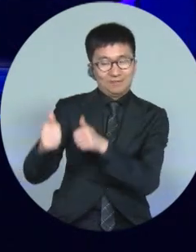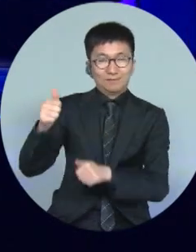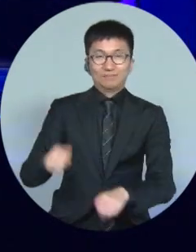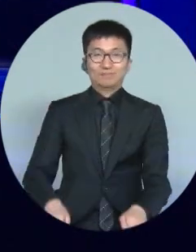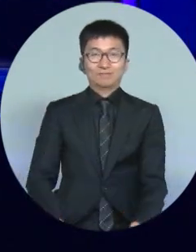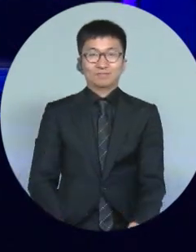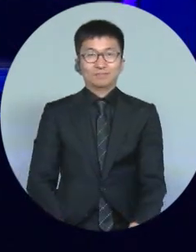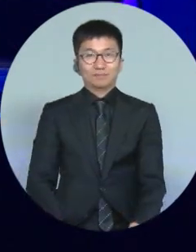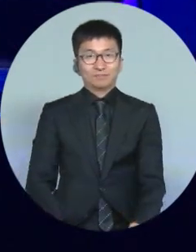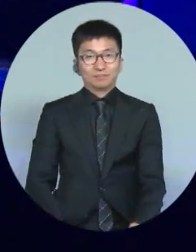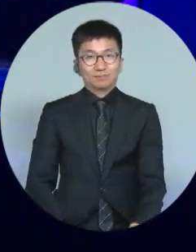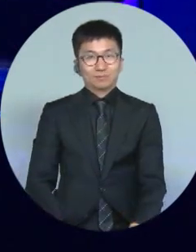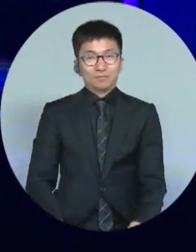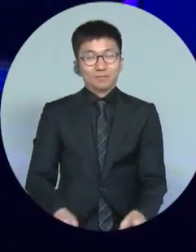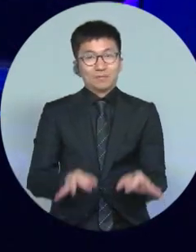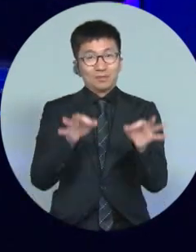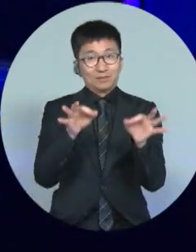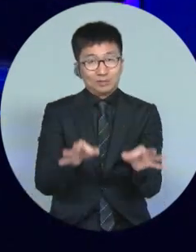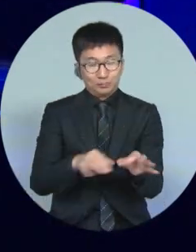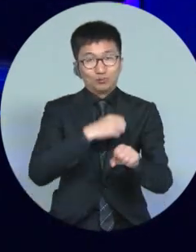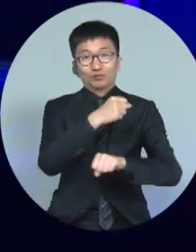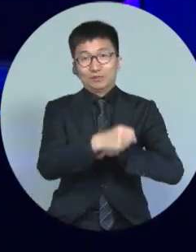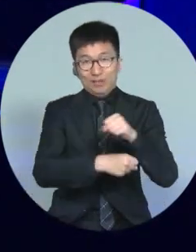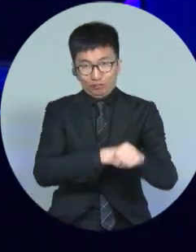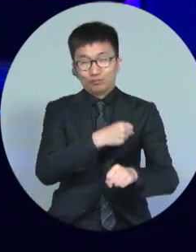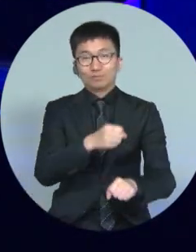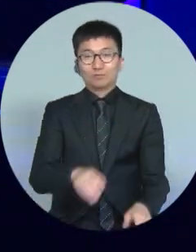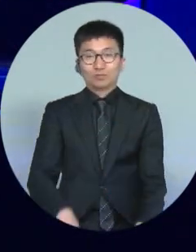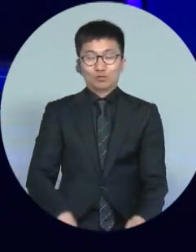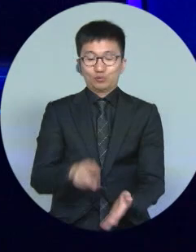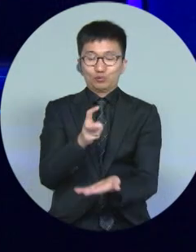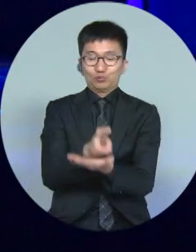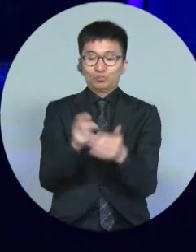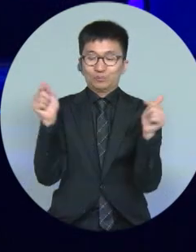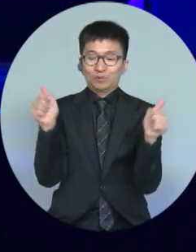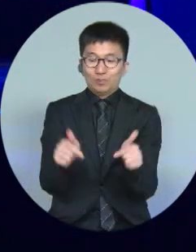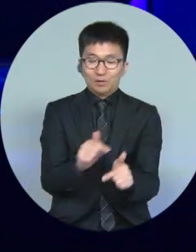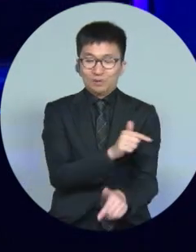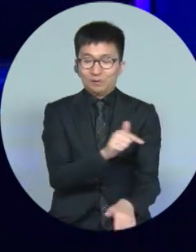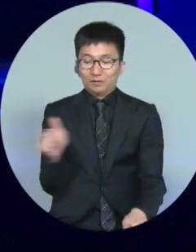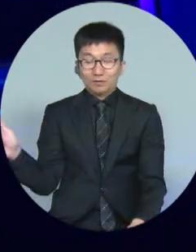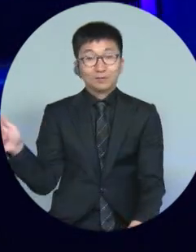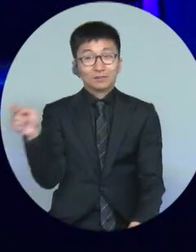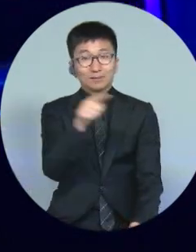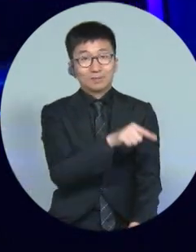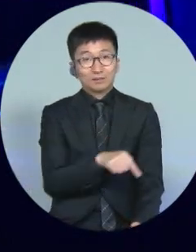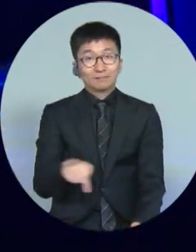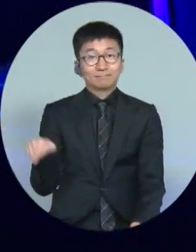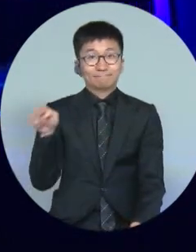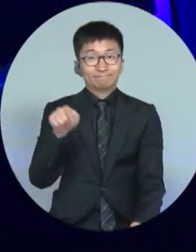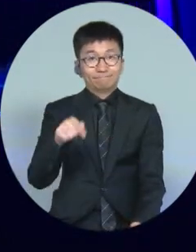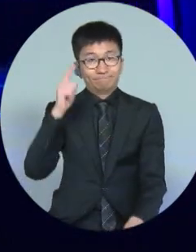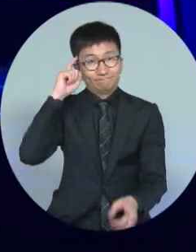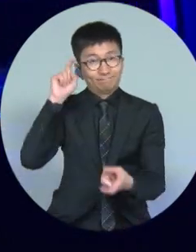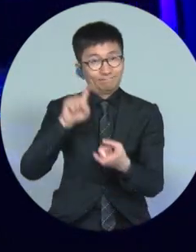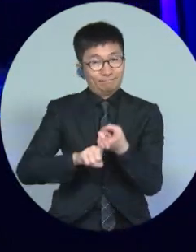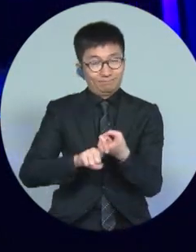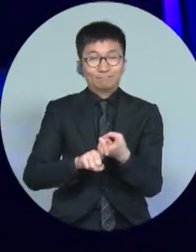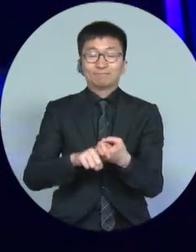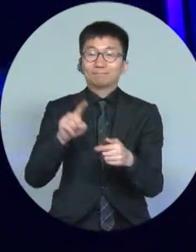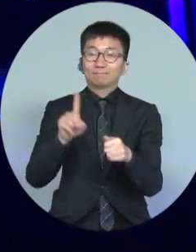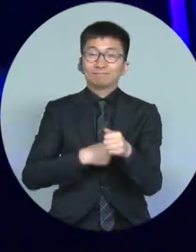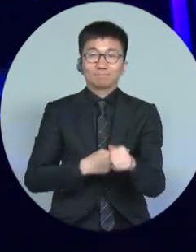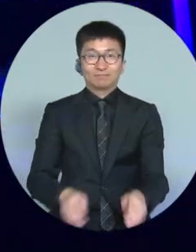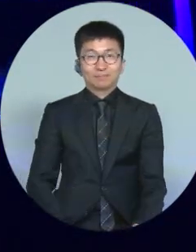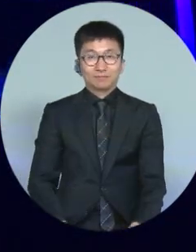finance. Finance was suddenly a power in the world. And of